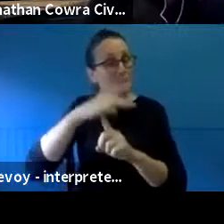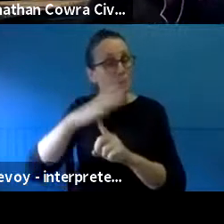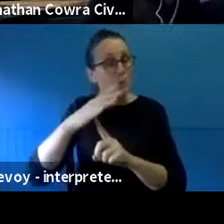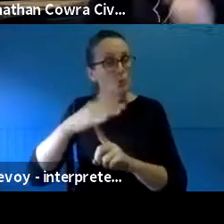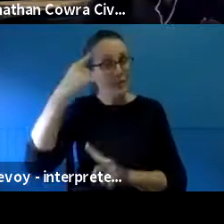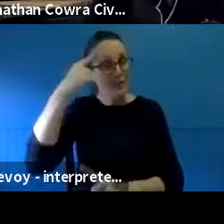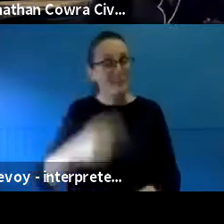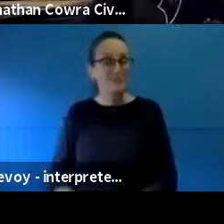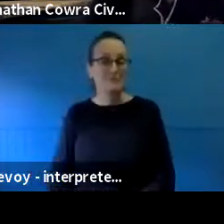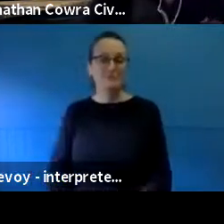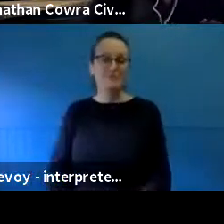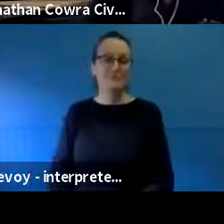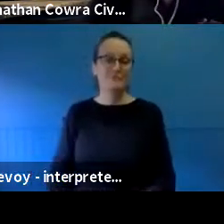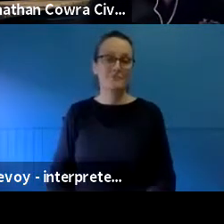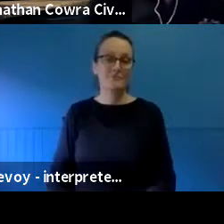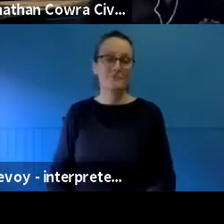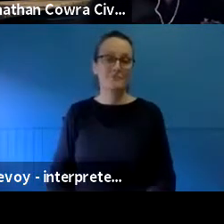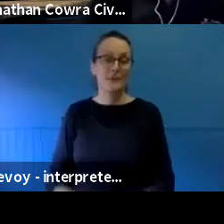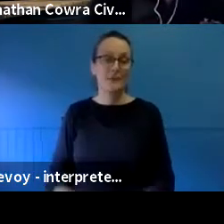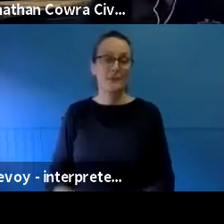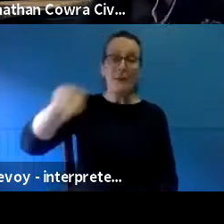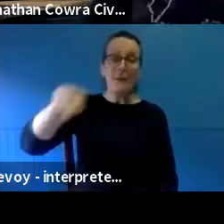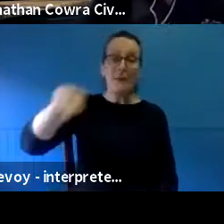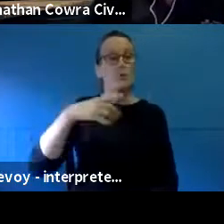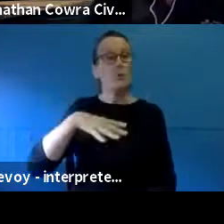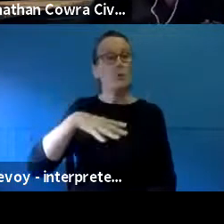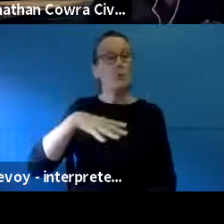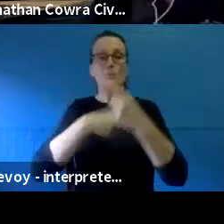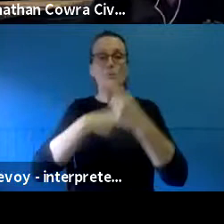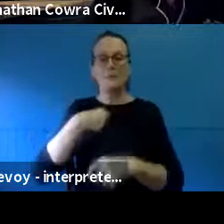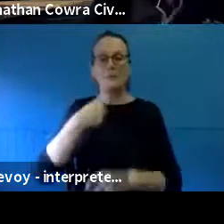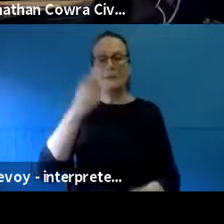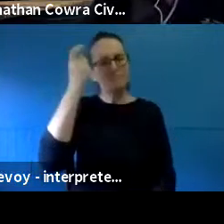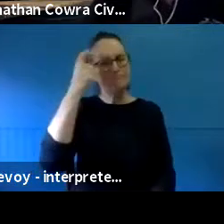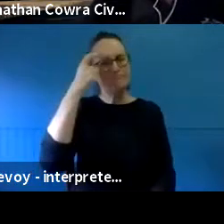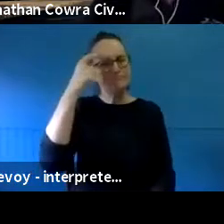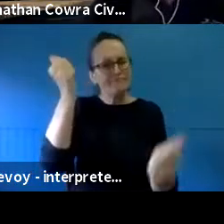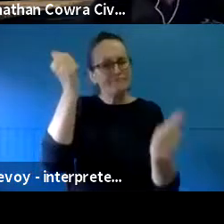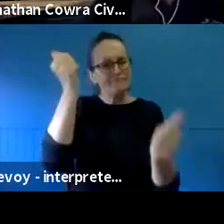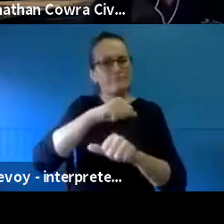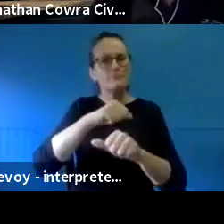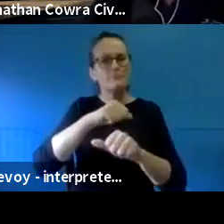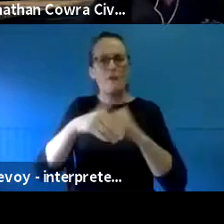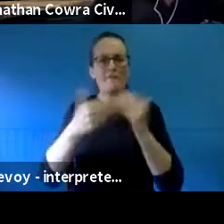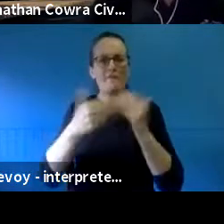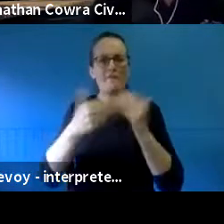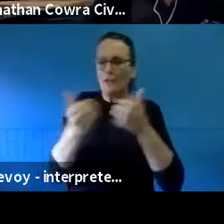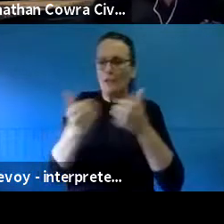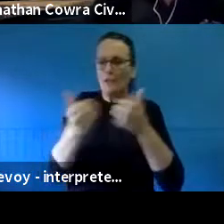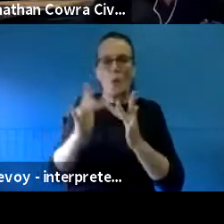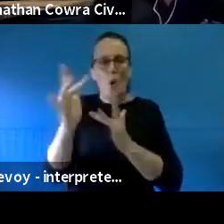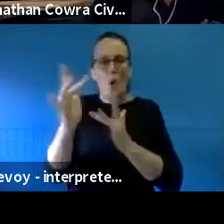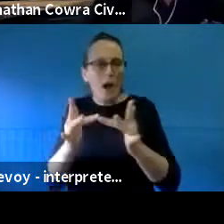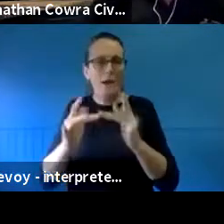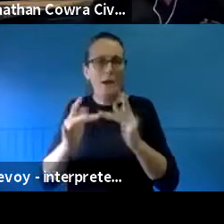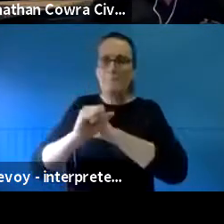everyone's just going to have to become a bit more savvy, au fait, particularly with the using the online mediums with marketing.